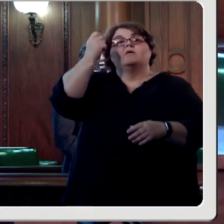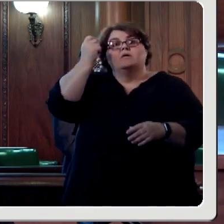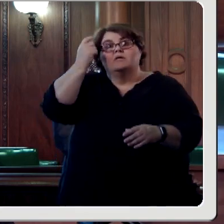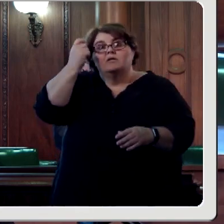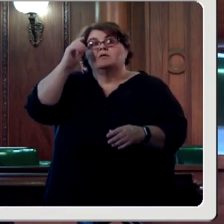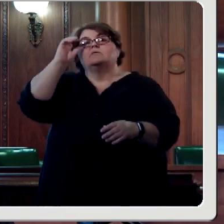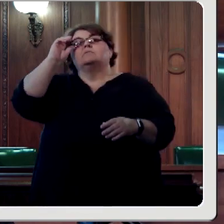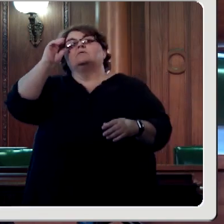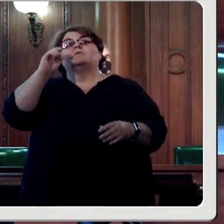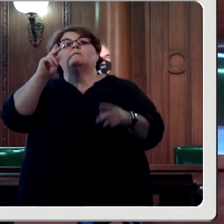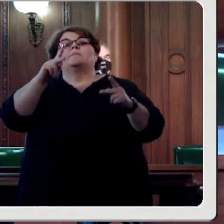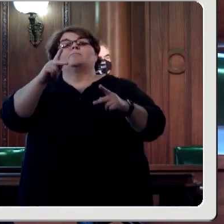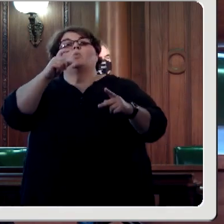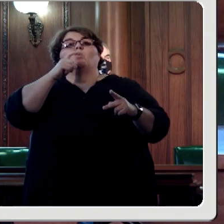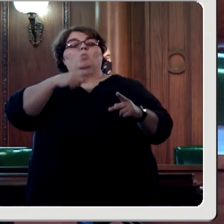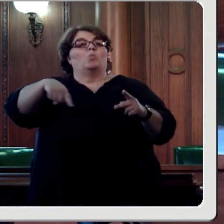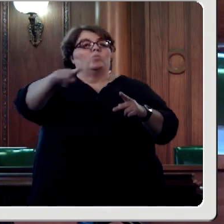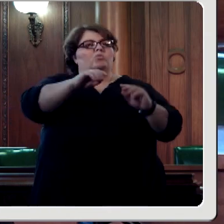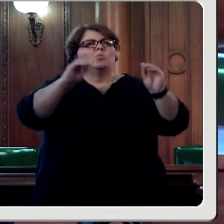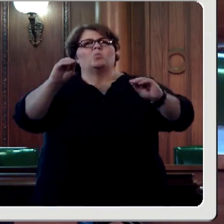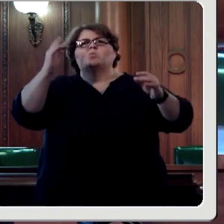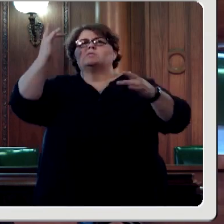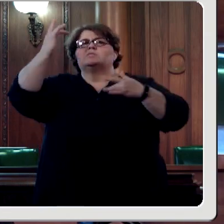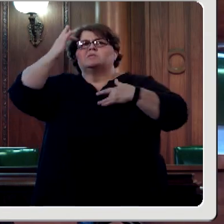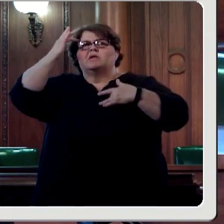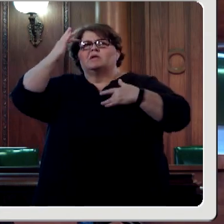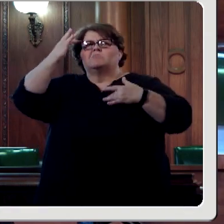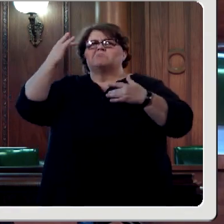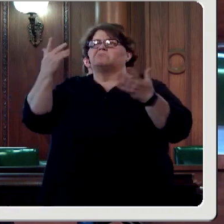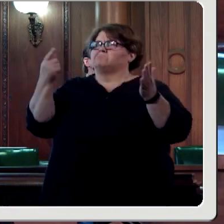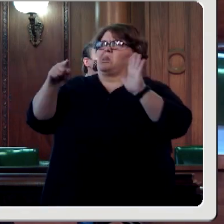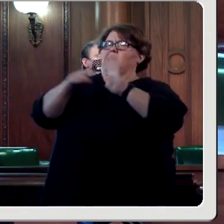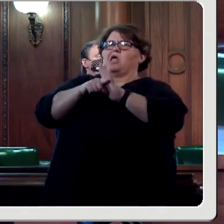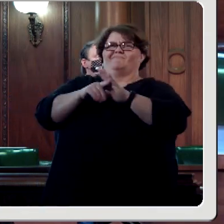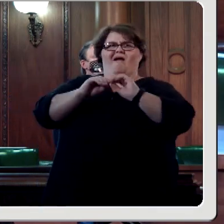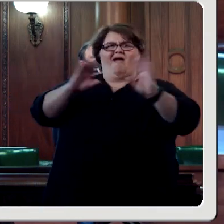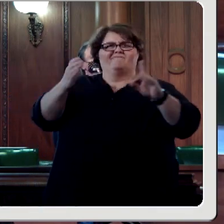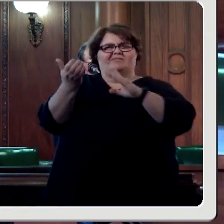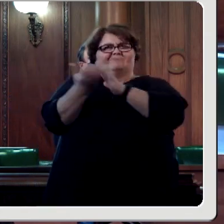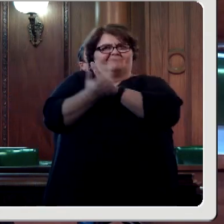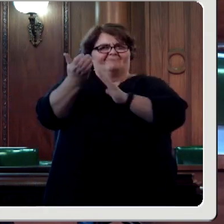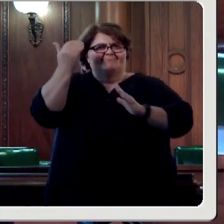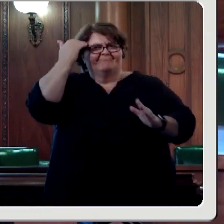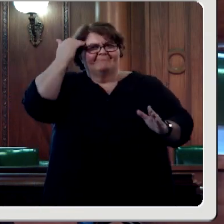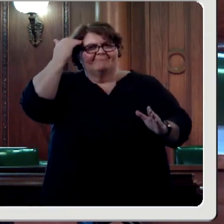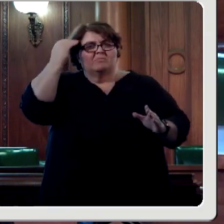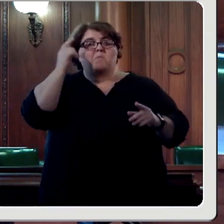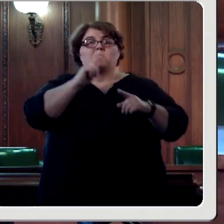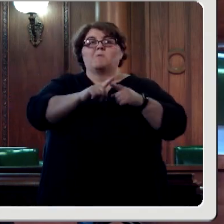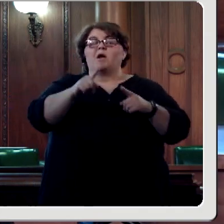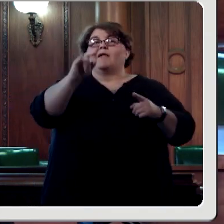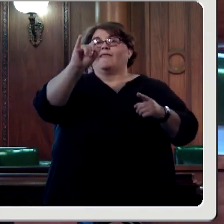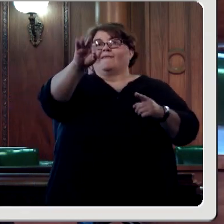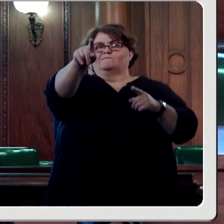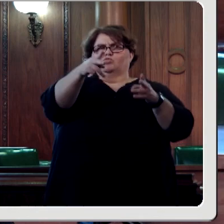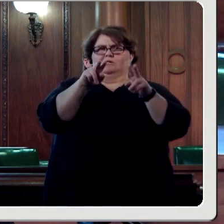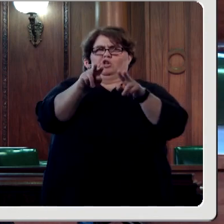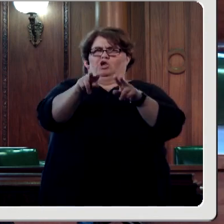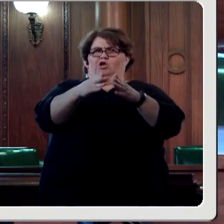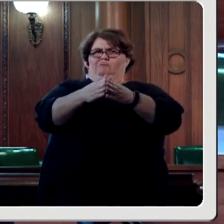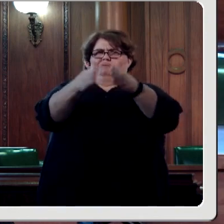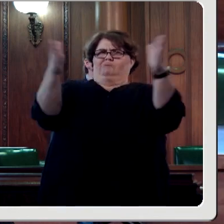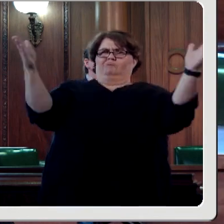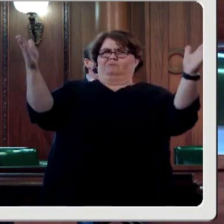more than 4% on 2 separate occasions over the course of the past week. That, unfortunately, is a trend line that